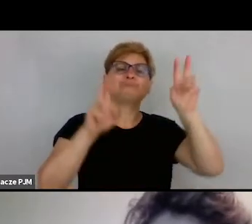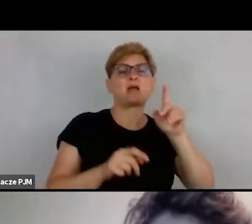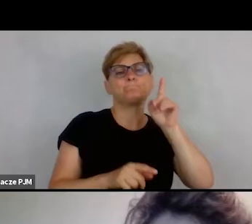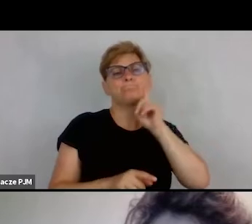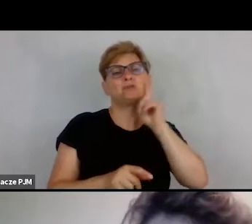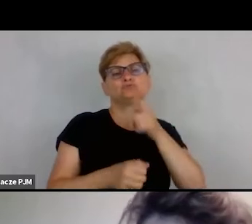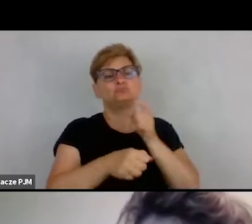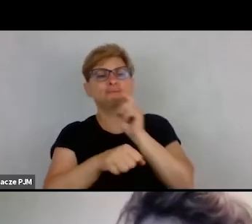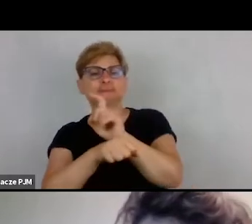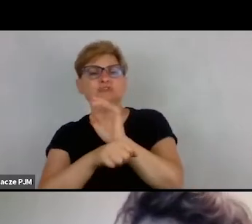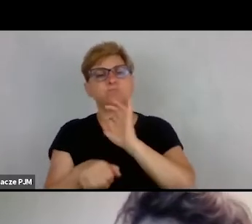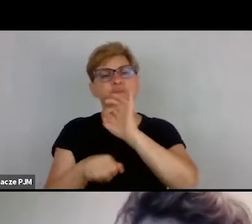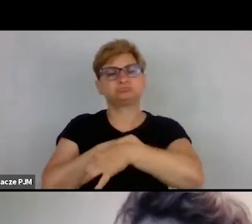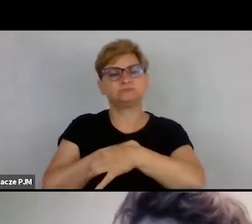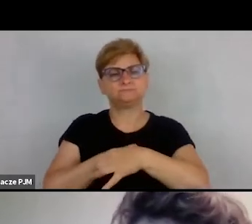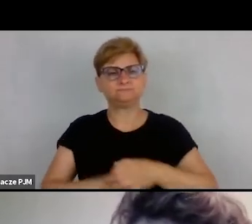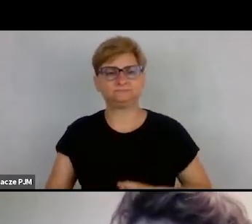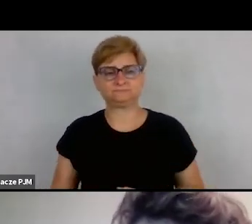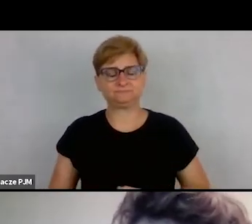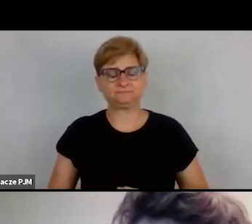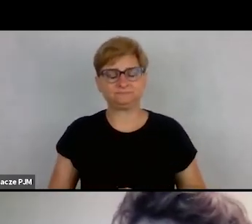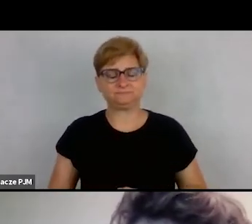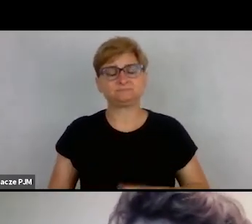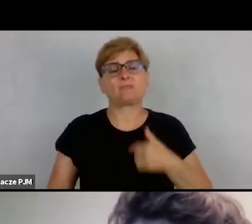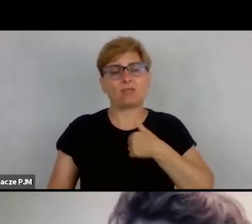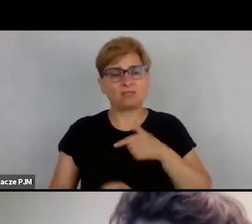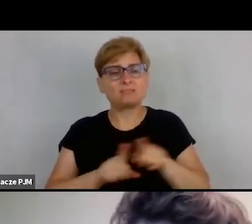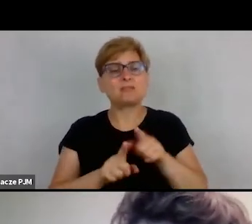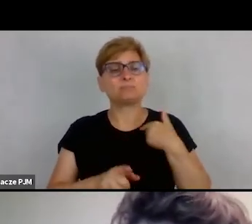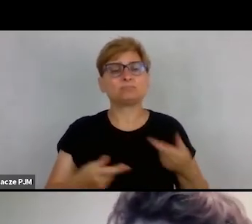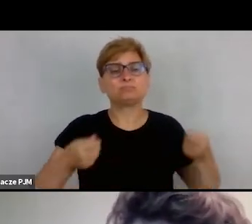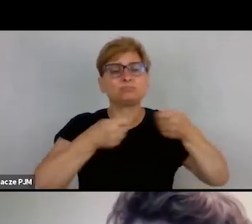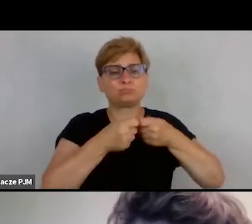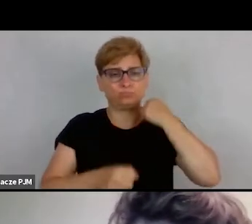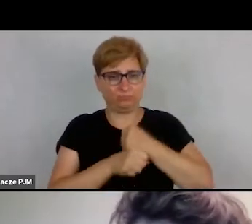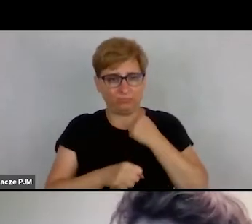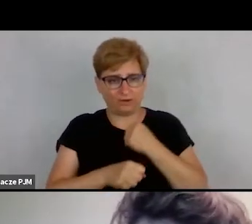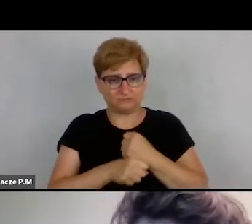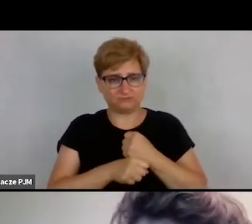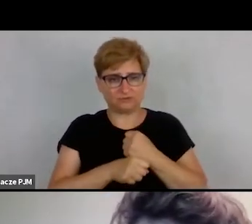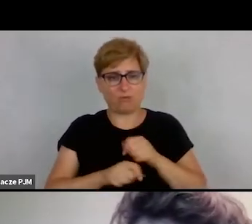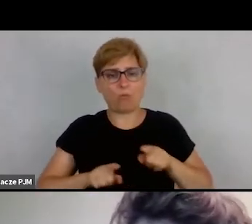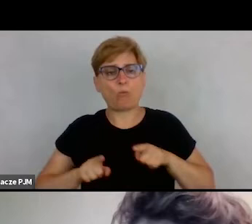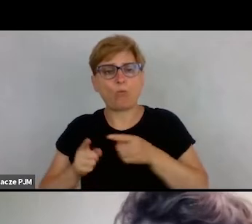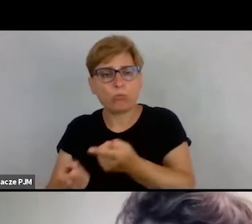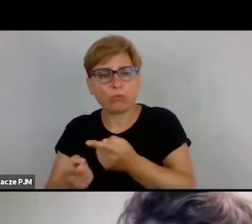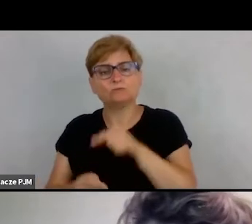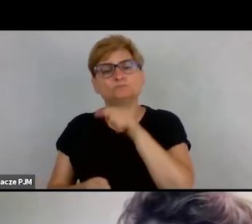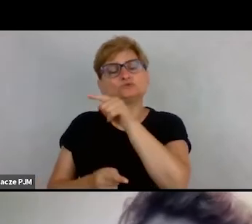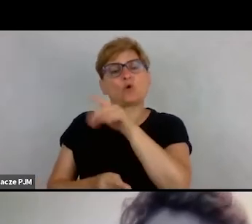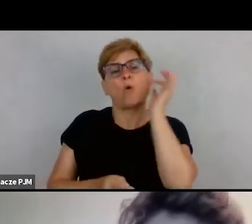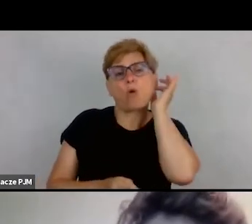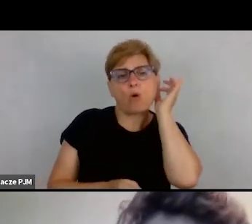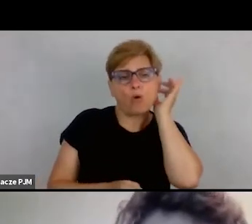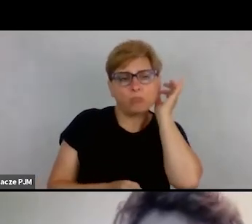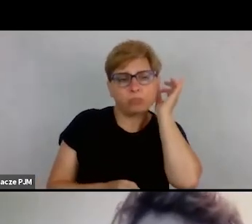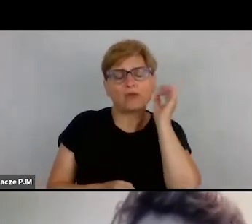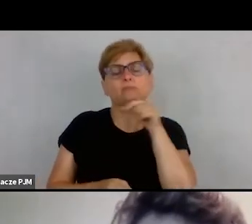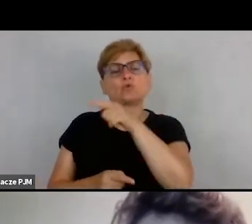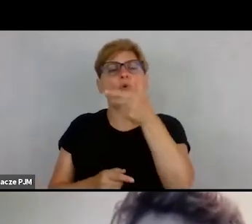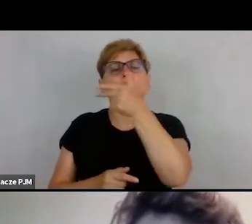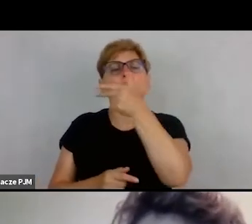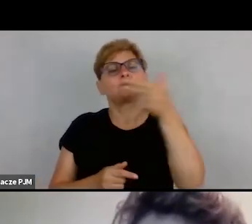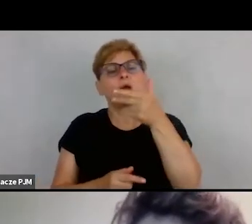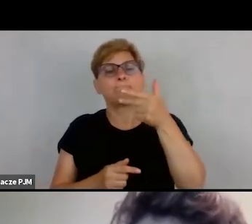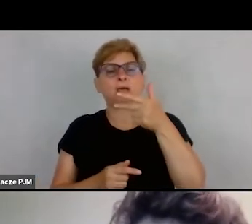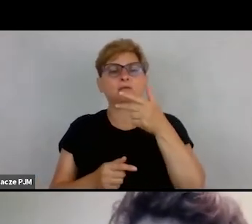with a women's rights organization, San Francisco Women Against Rape, to start a high school peer education program